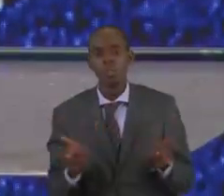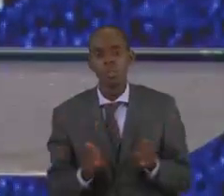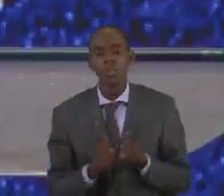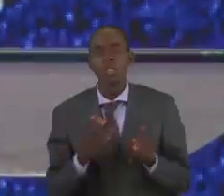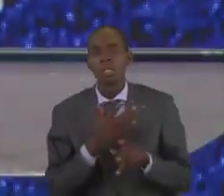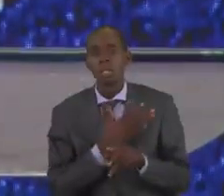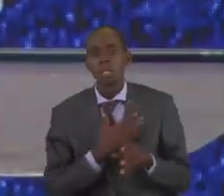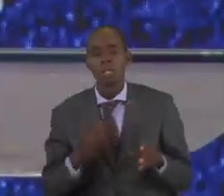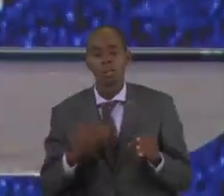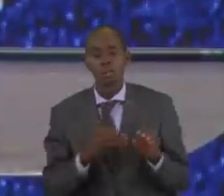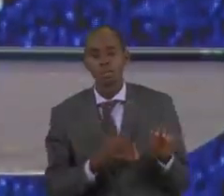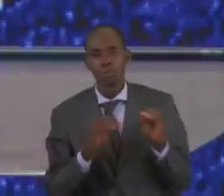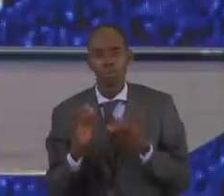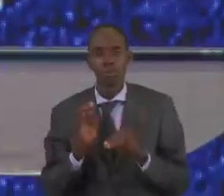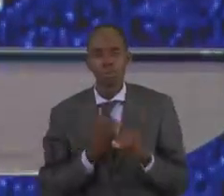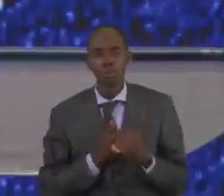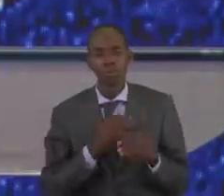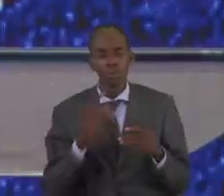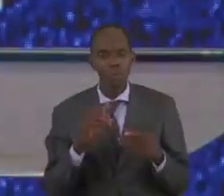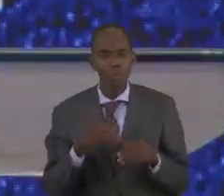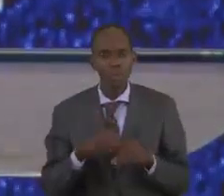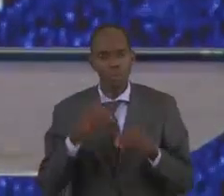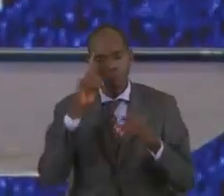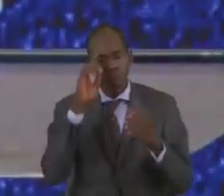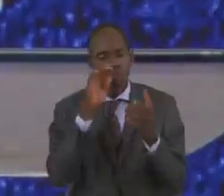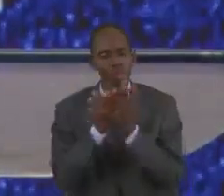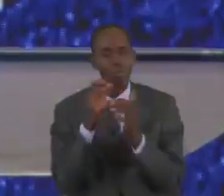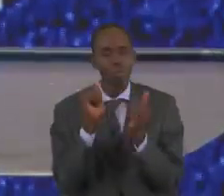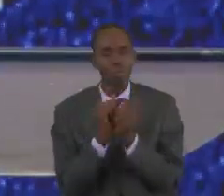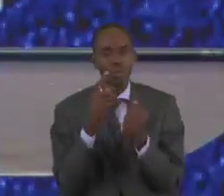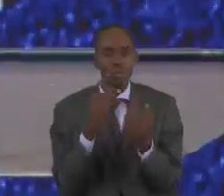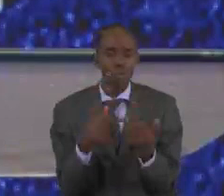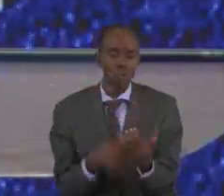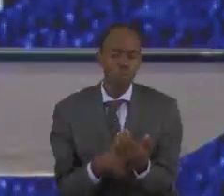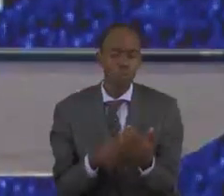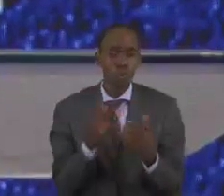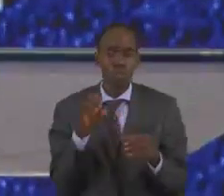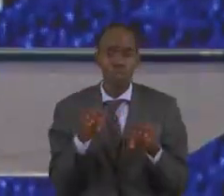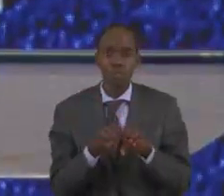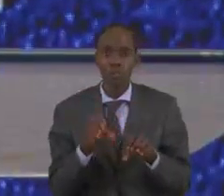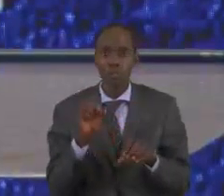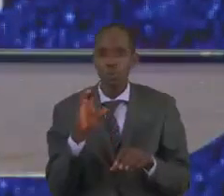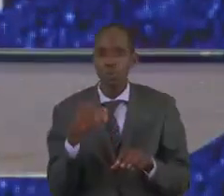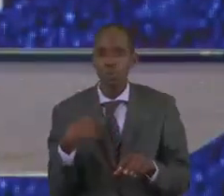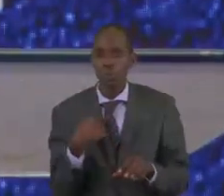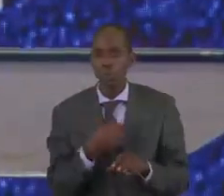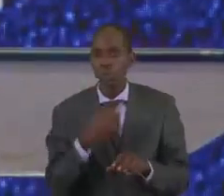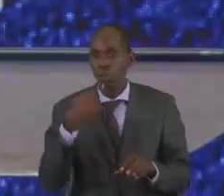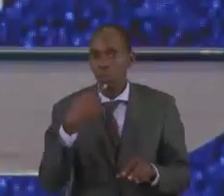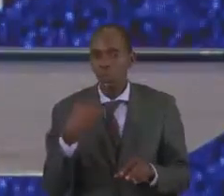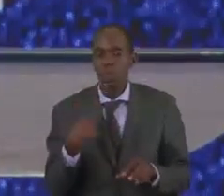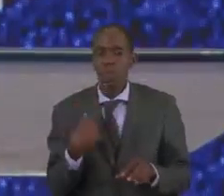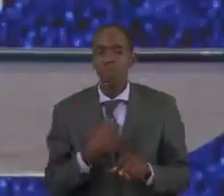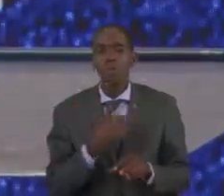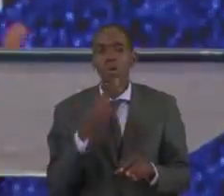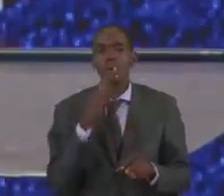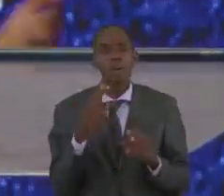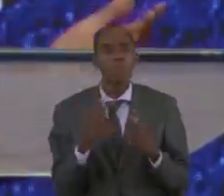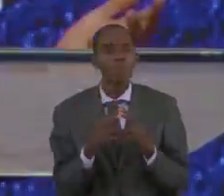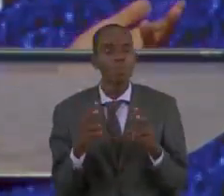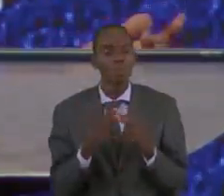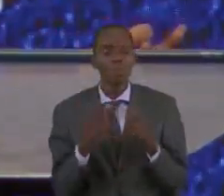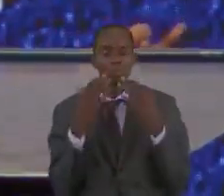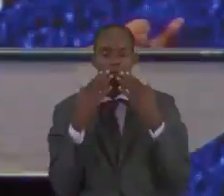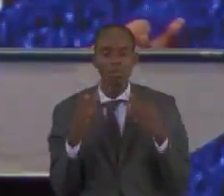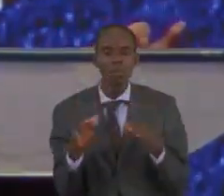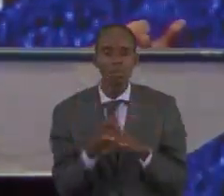in trust for the gospel. Even so, we speak." We're so grateful that of all the